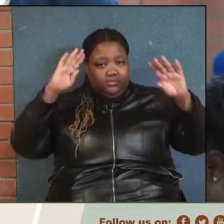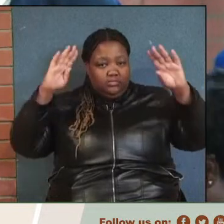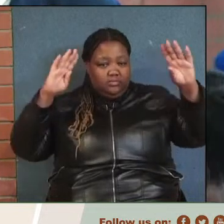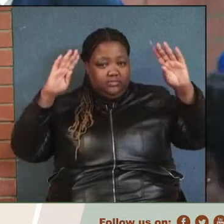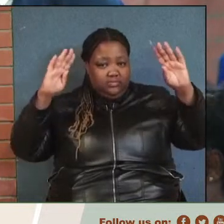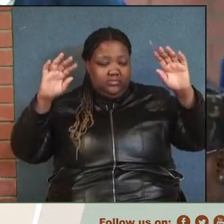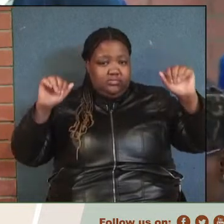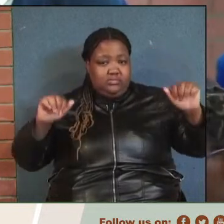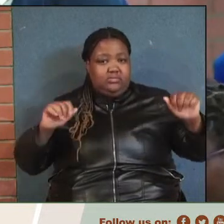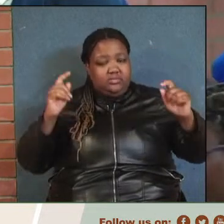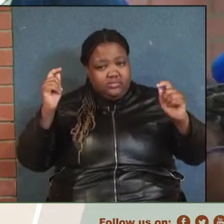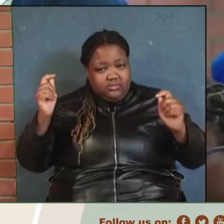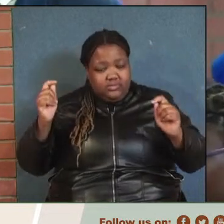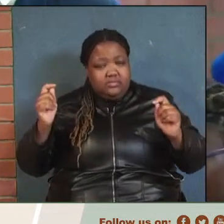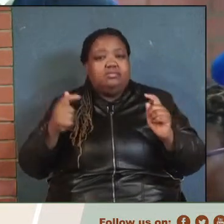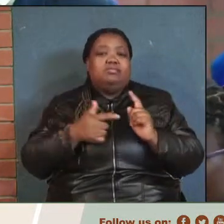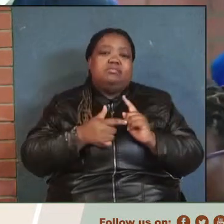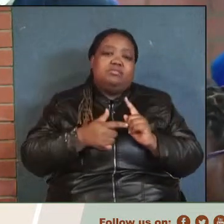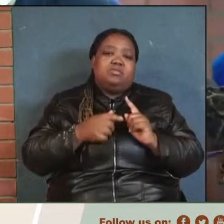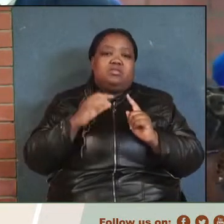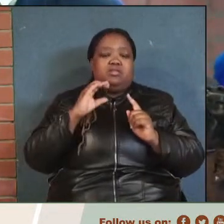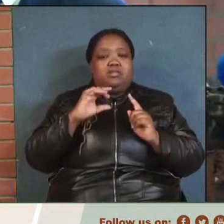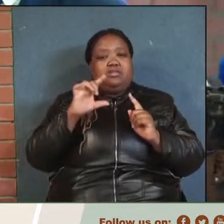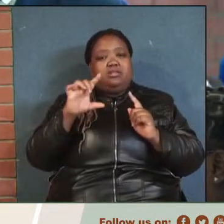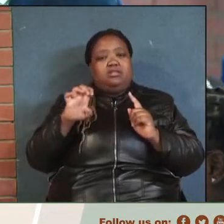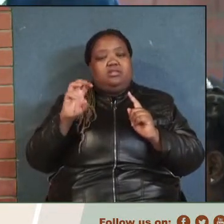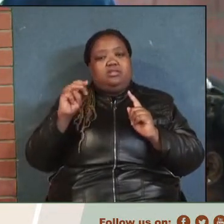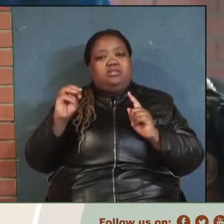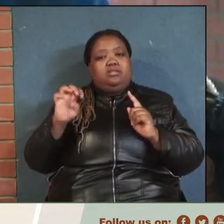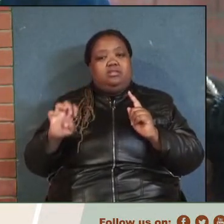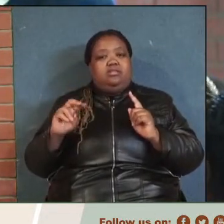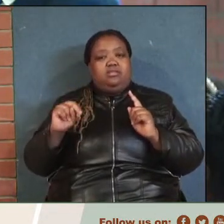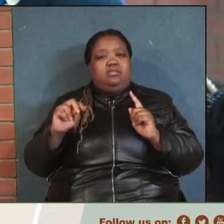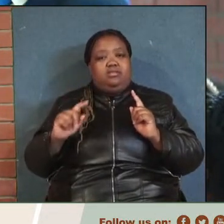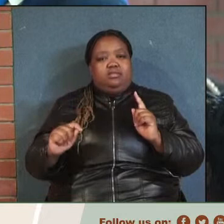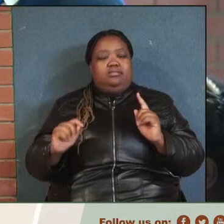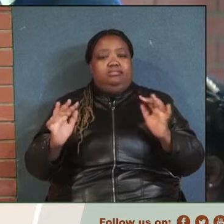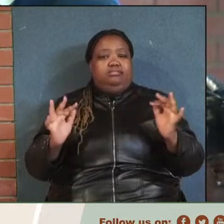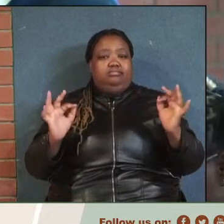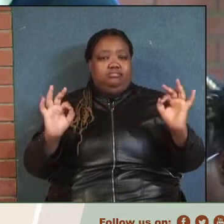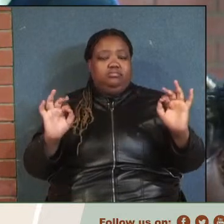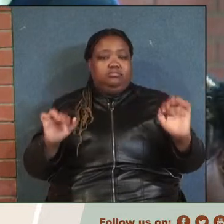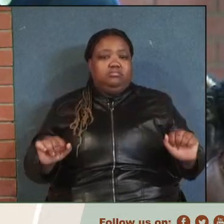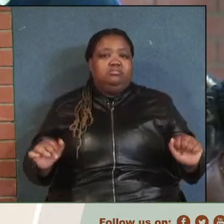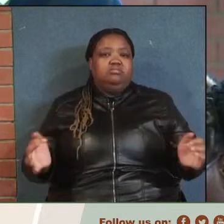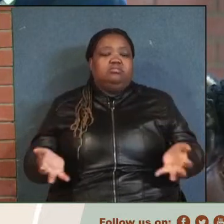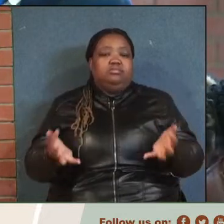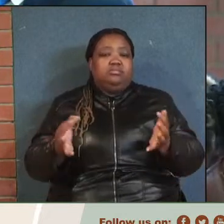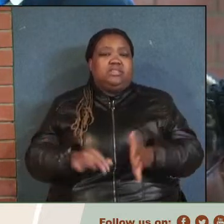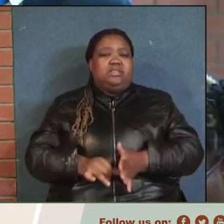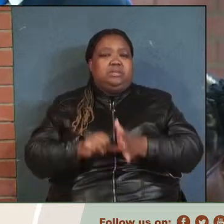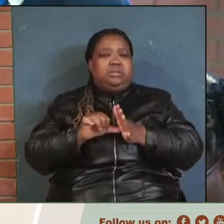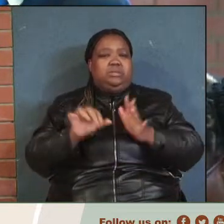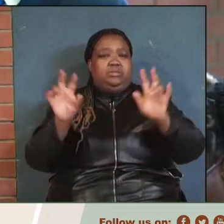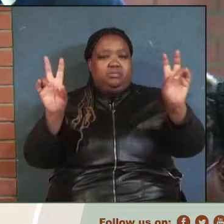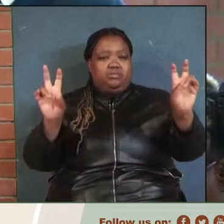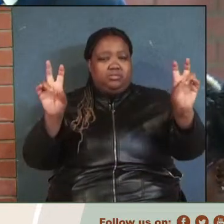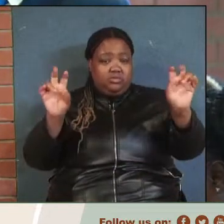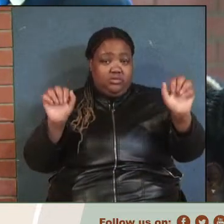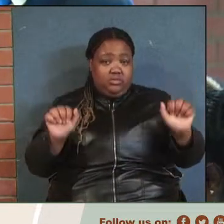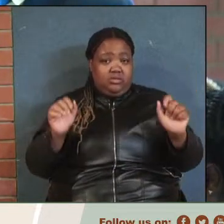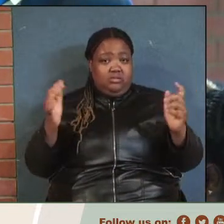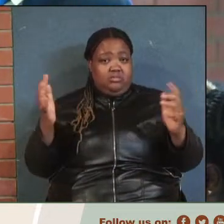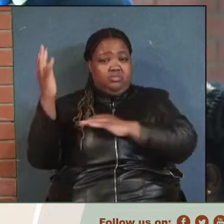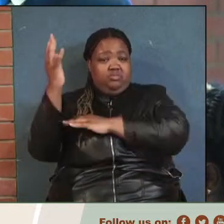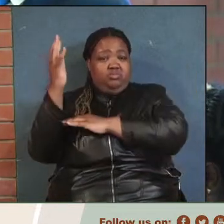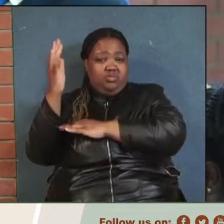I am Honourable Clement Imagine from the Third Coordinated Cabinet. Now, to be precise upon this concise matter, as a speaker expounding further on the